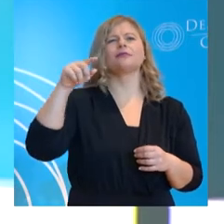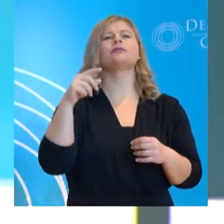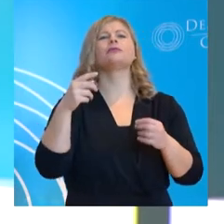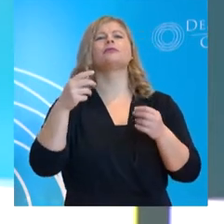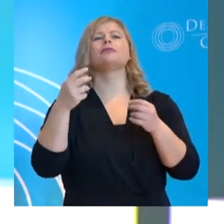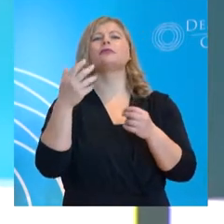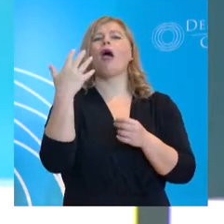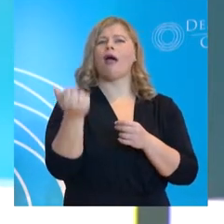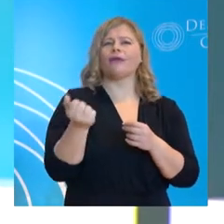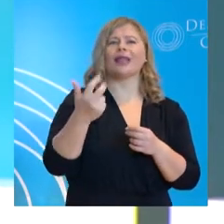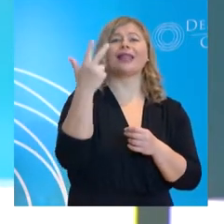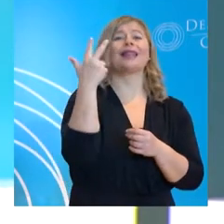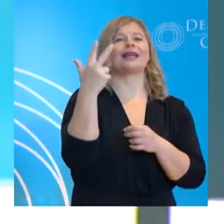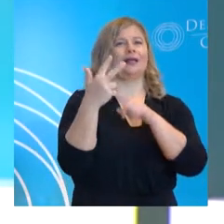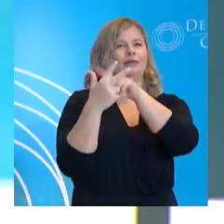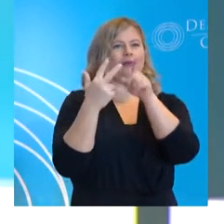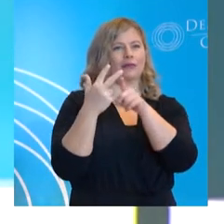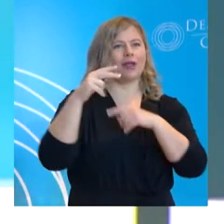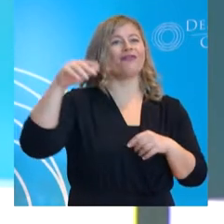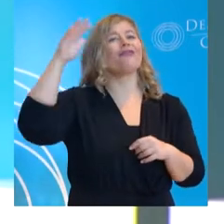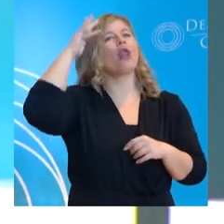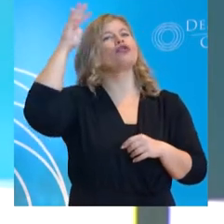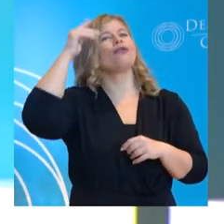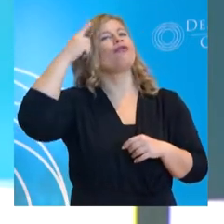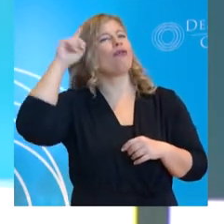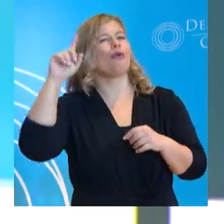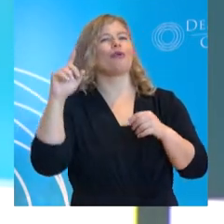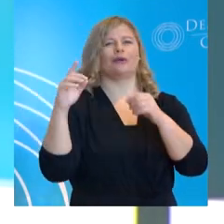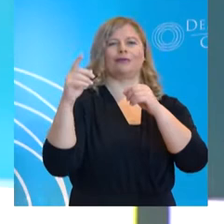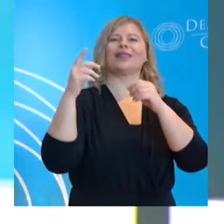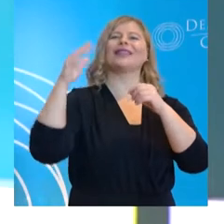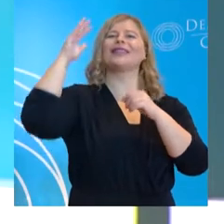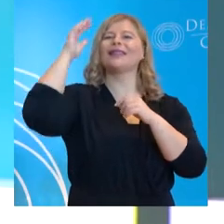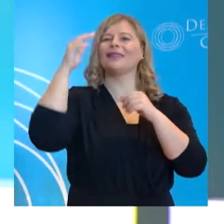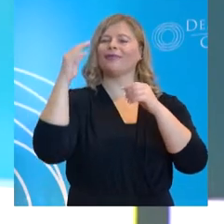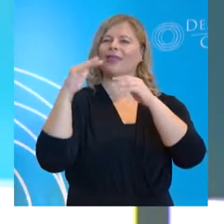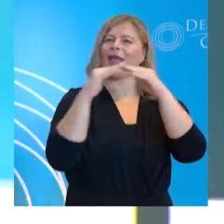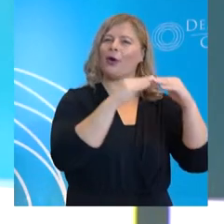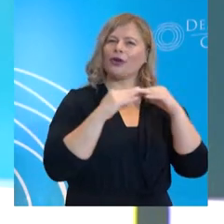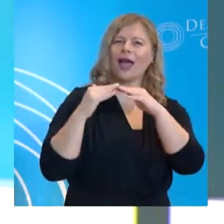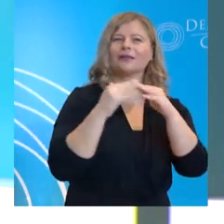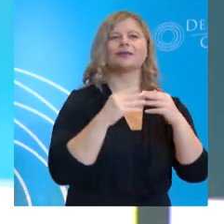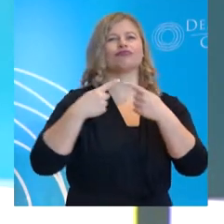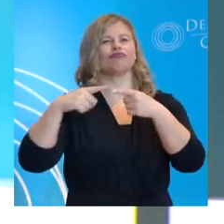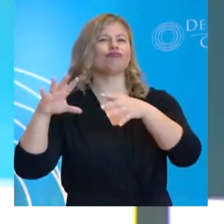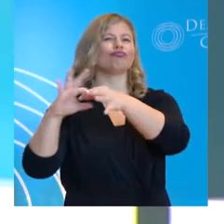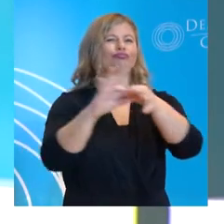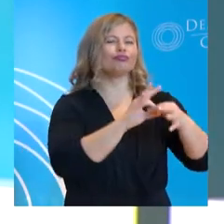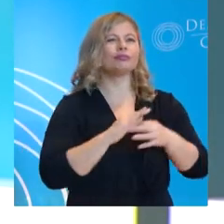Greek state. But to get to your point, there's an article in the treaty that was signed, which is a